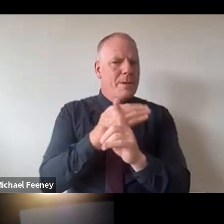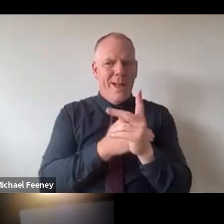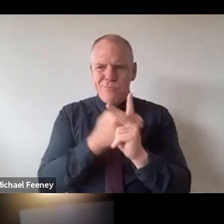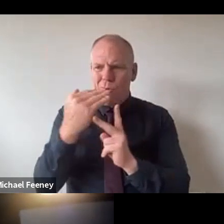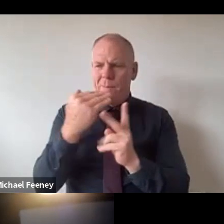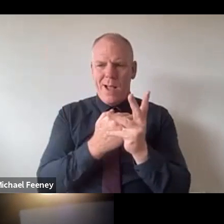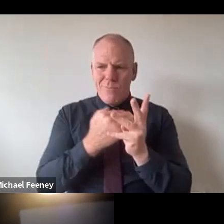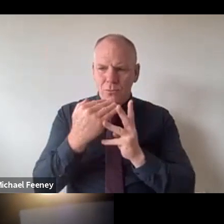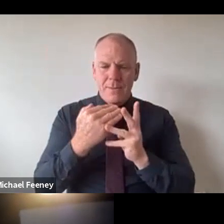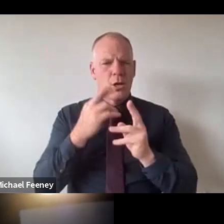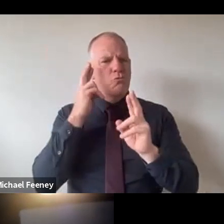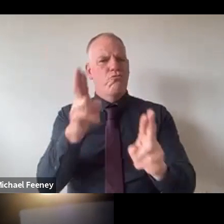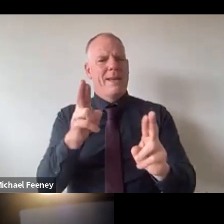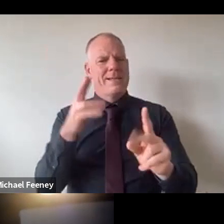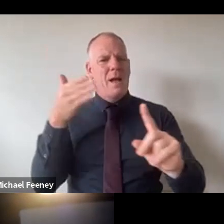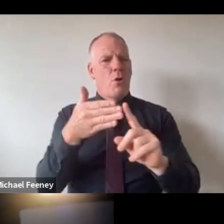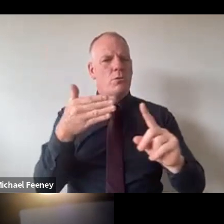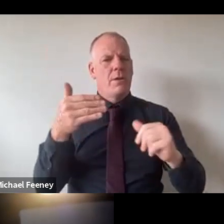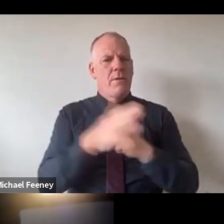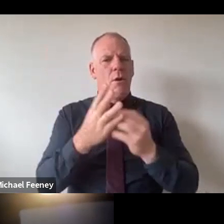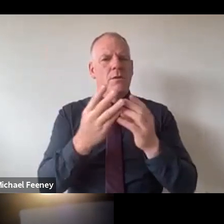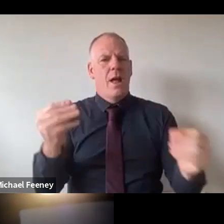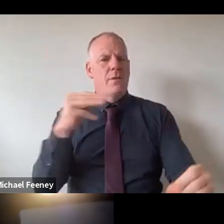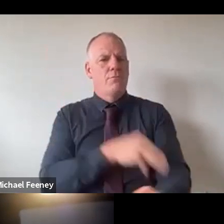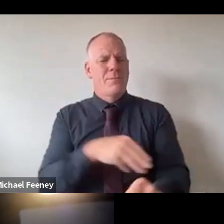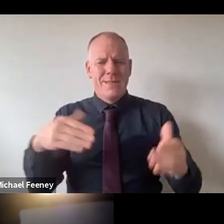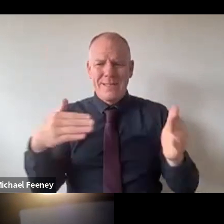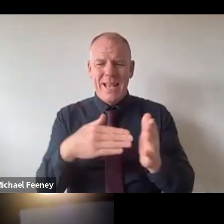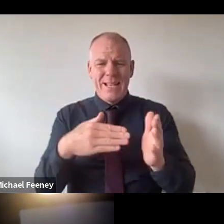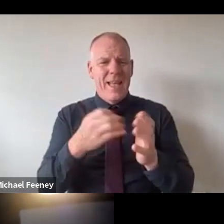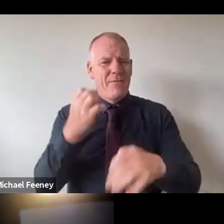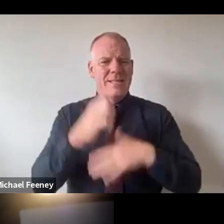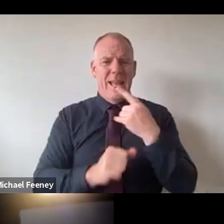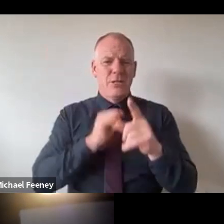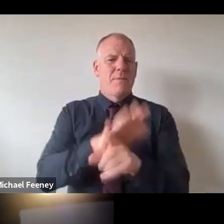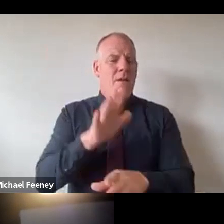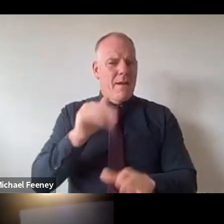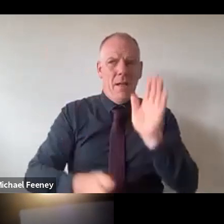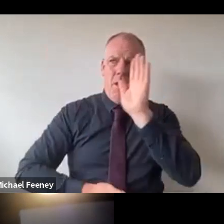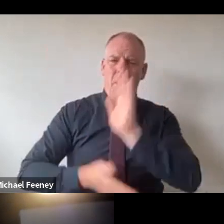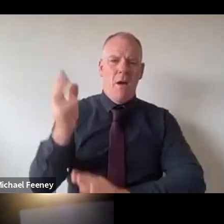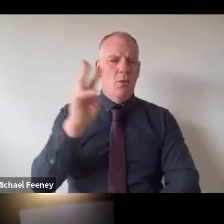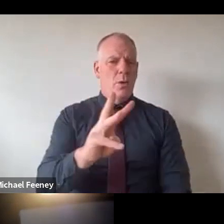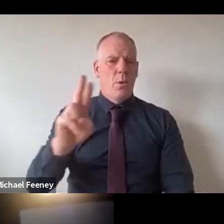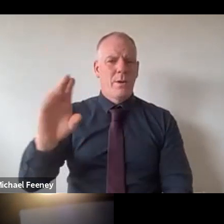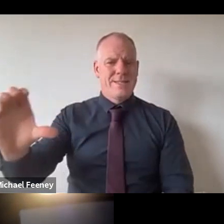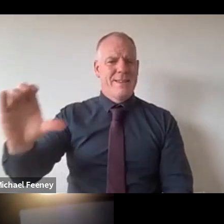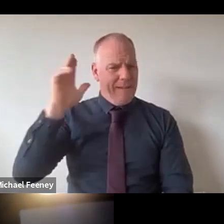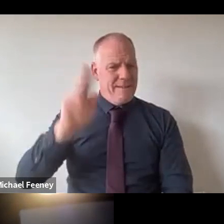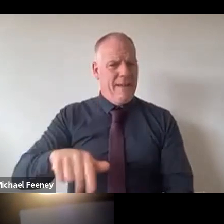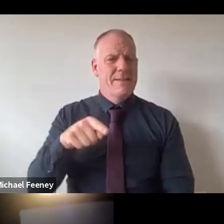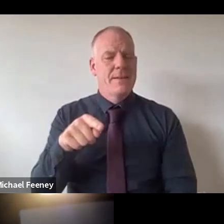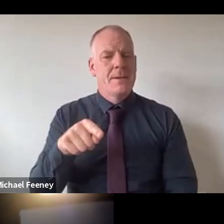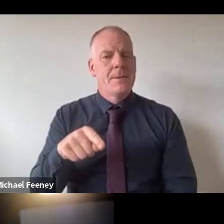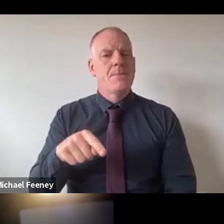rights-based approach to address the issues with day-to-day discrimination. They can take a case to the Workplace Relations Commission. And also, what's